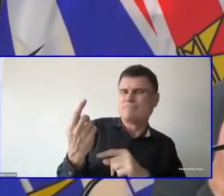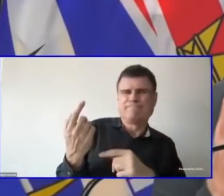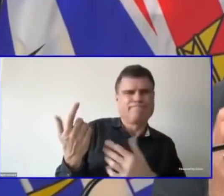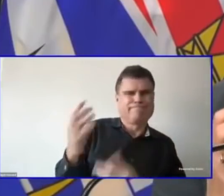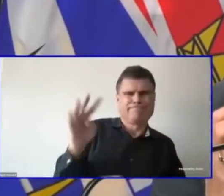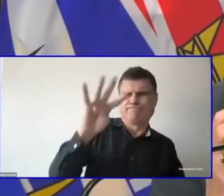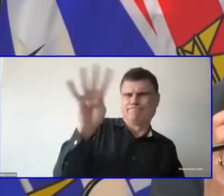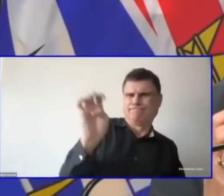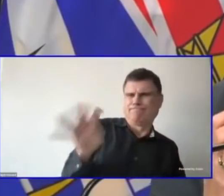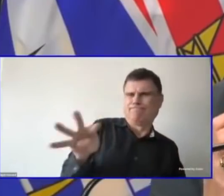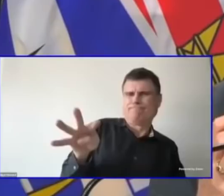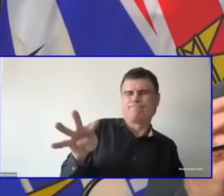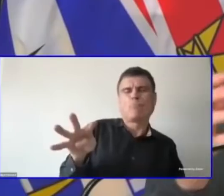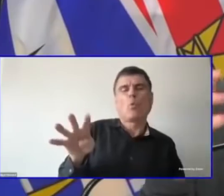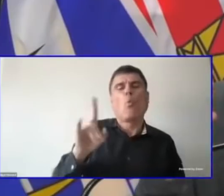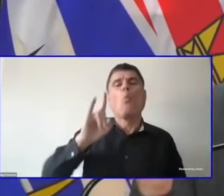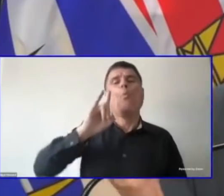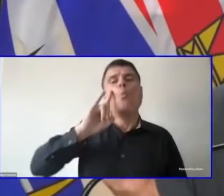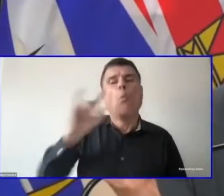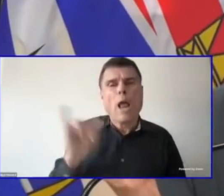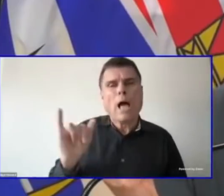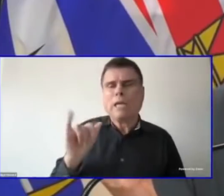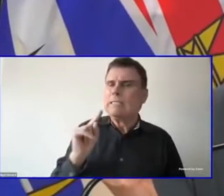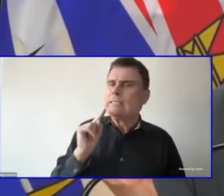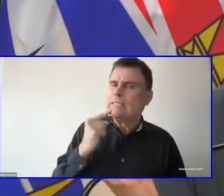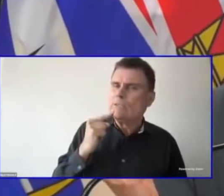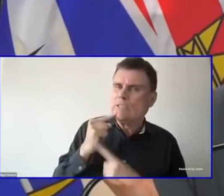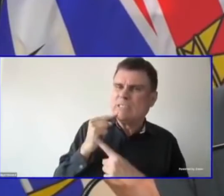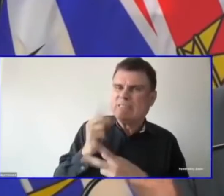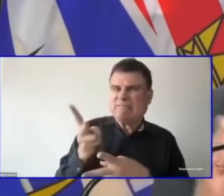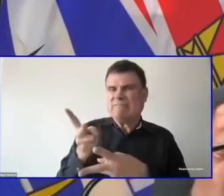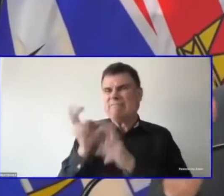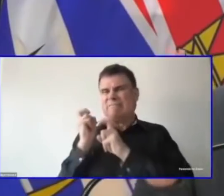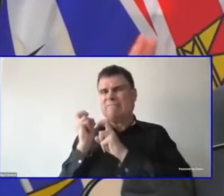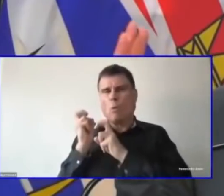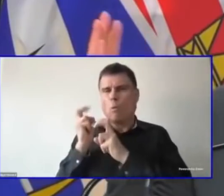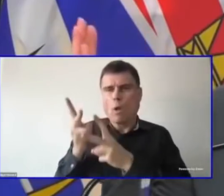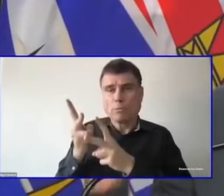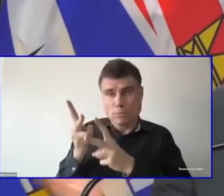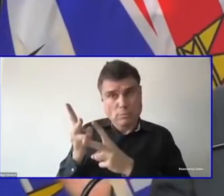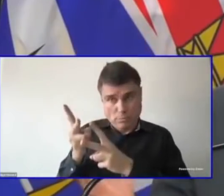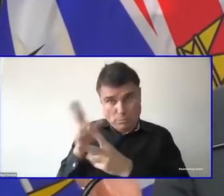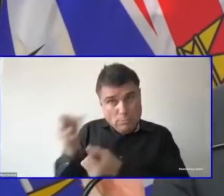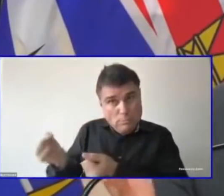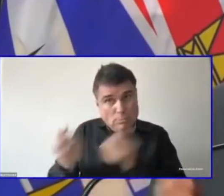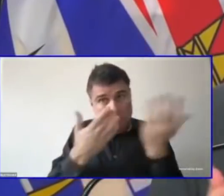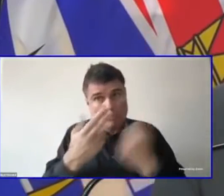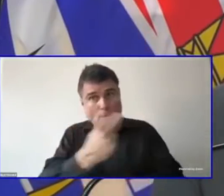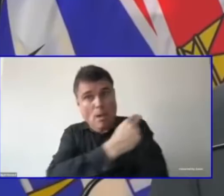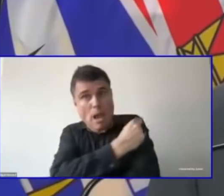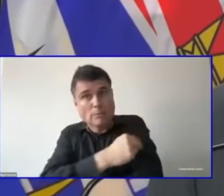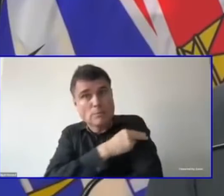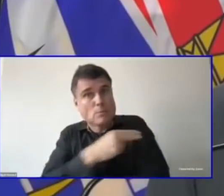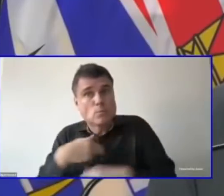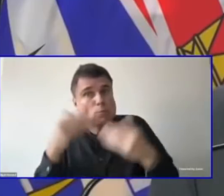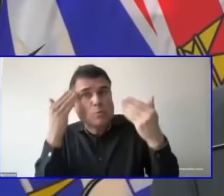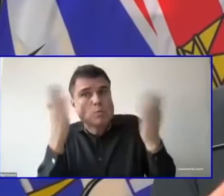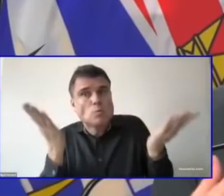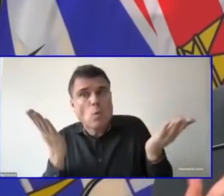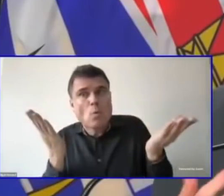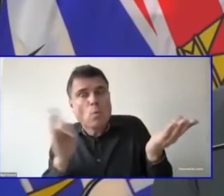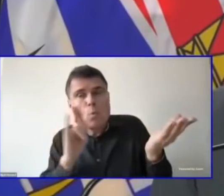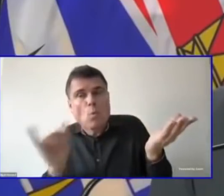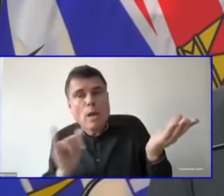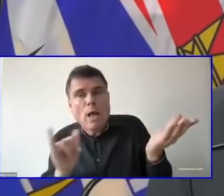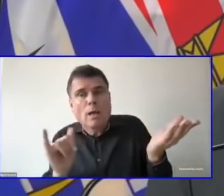how severe this is going to get. What's the impact going to be on our hospitals? So the timing is the worst. I know that. I think